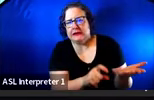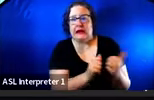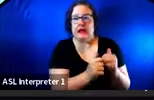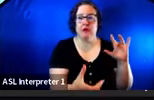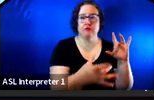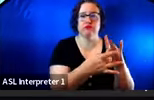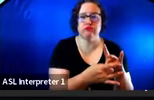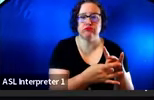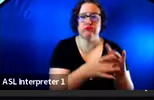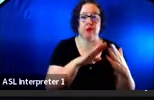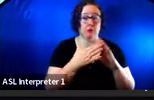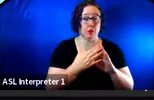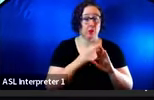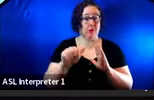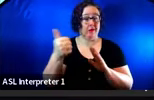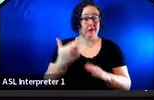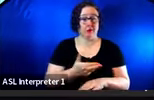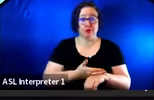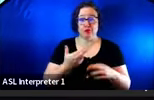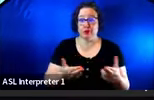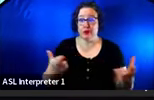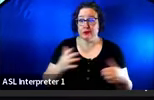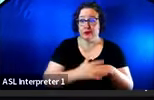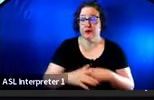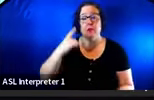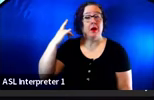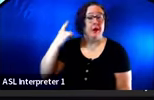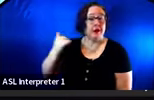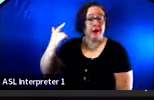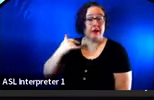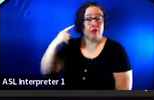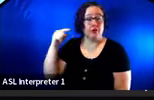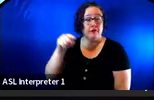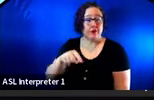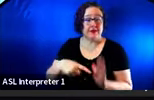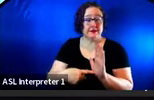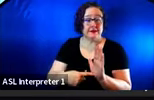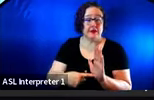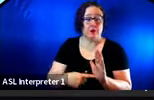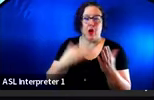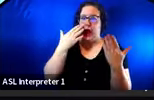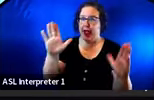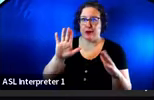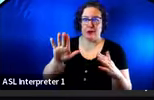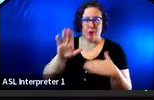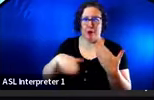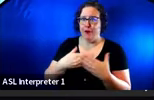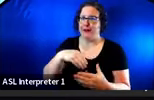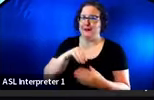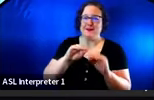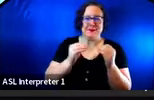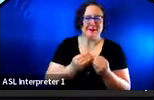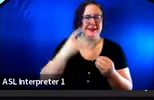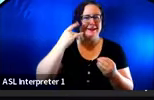community with the other resources that are available in California, for example, in this case. I don't know all the different organizations in California, right,